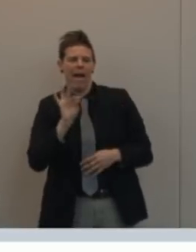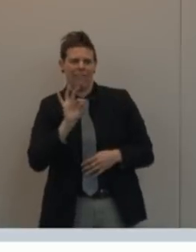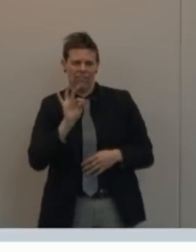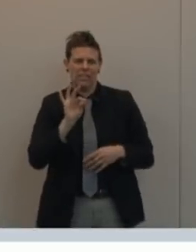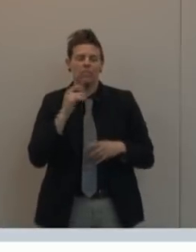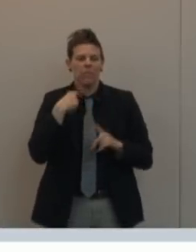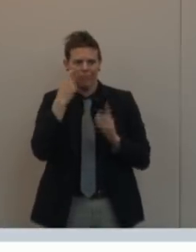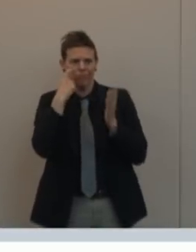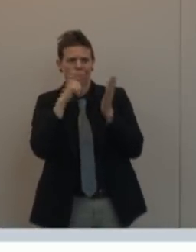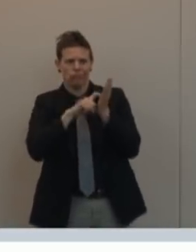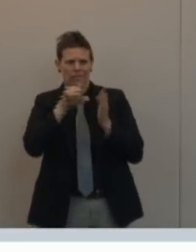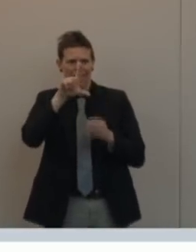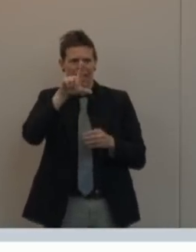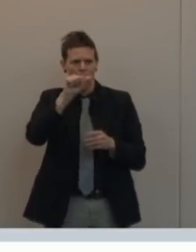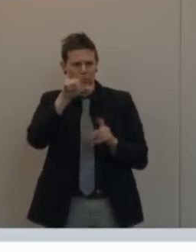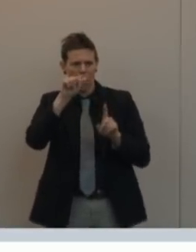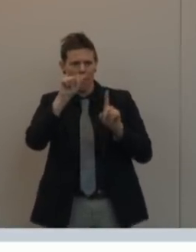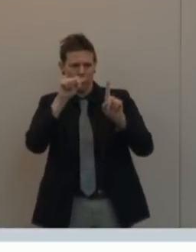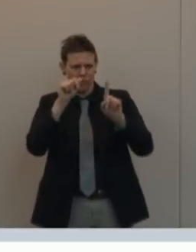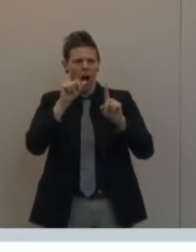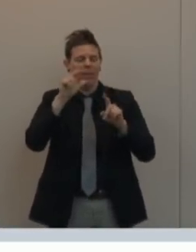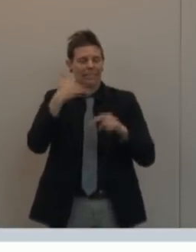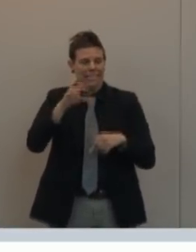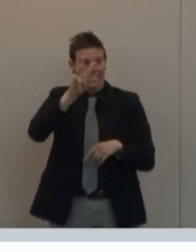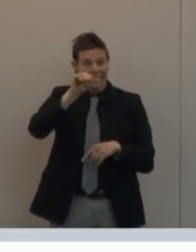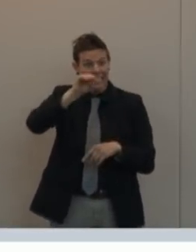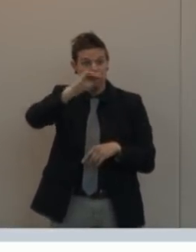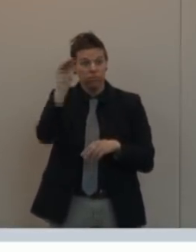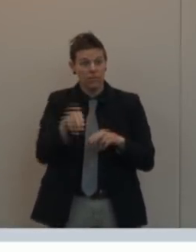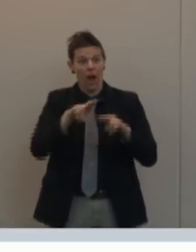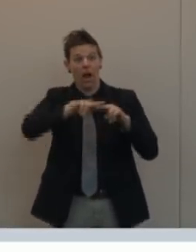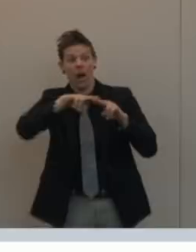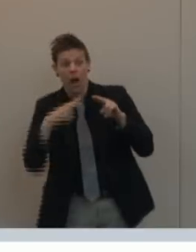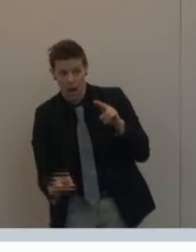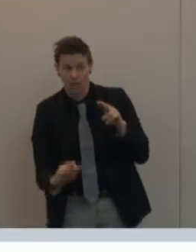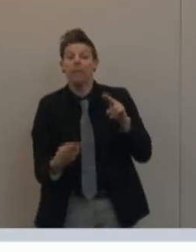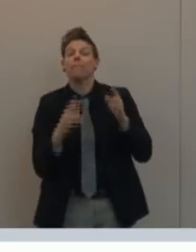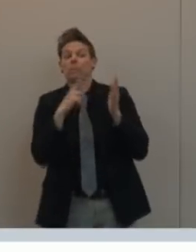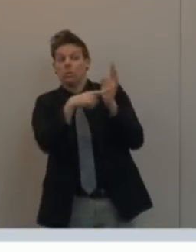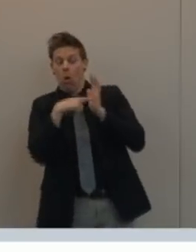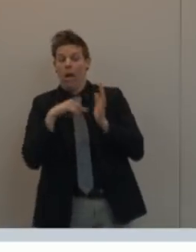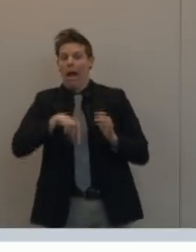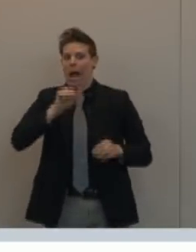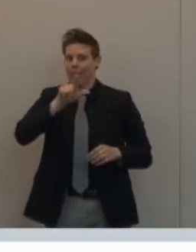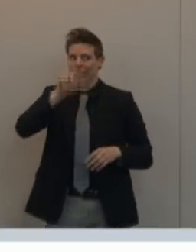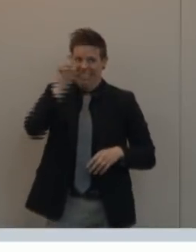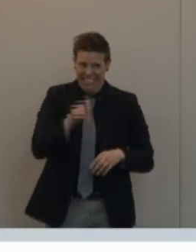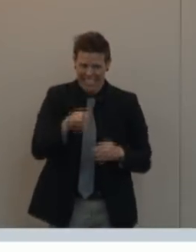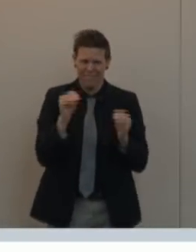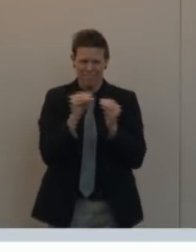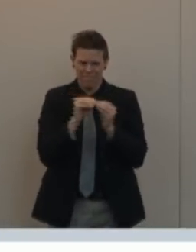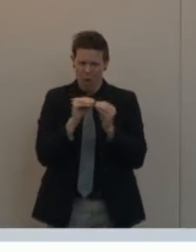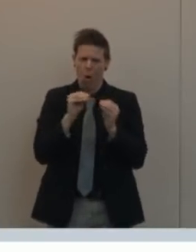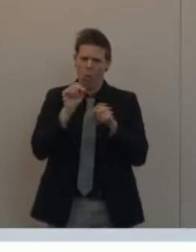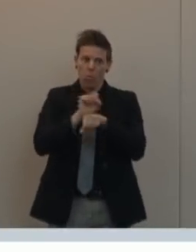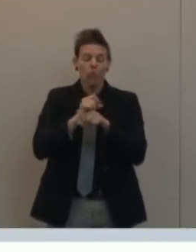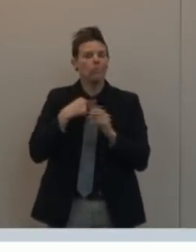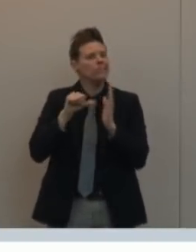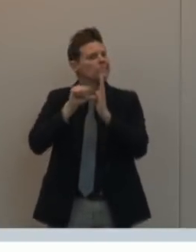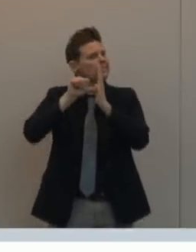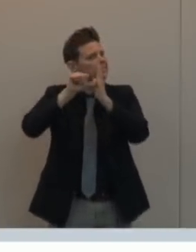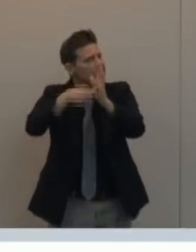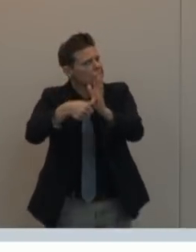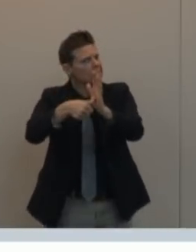60% decrease, but the rest of us still have quite a ways to go. And this is why we still emphasize this so much. It is the most